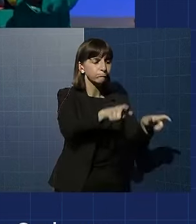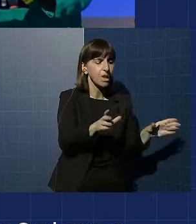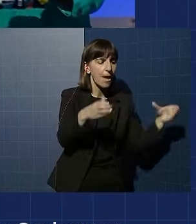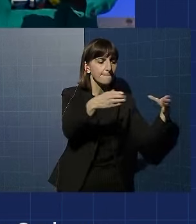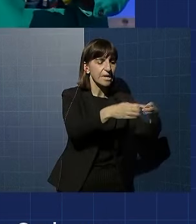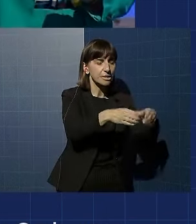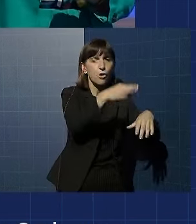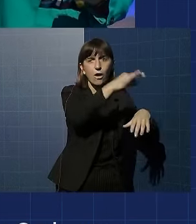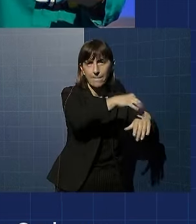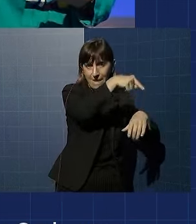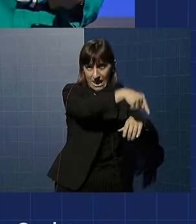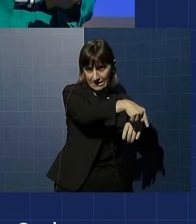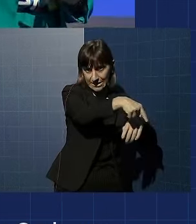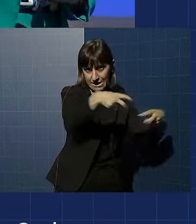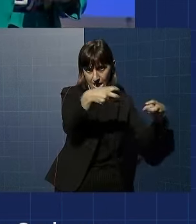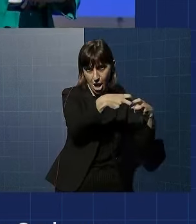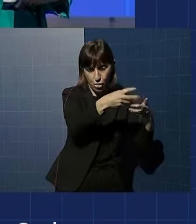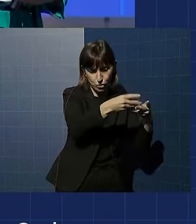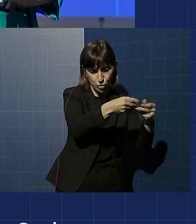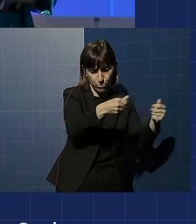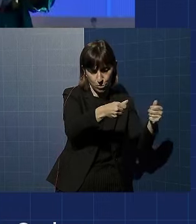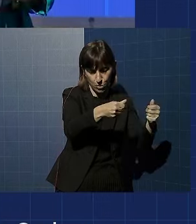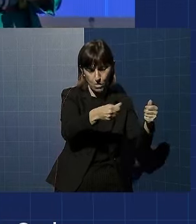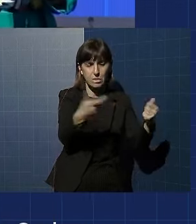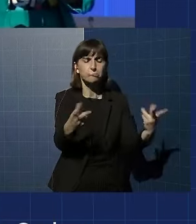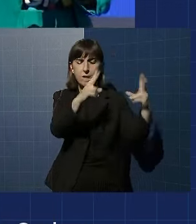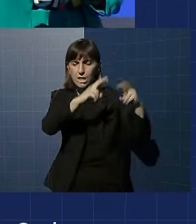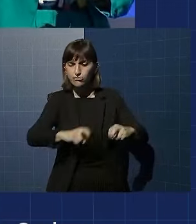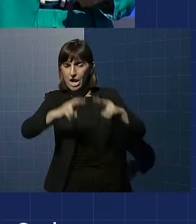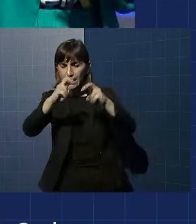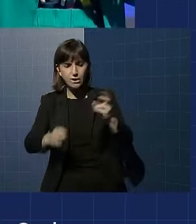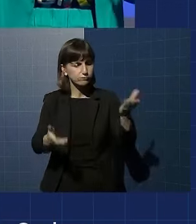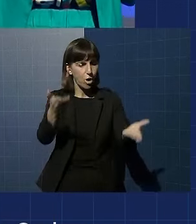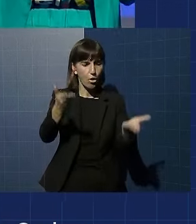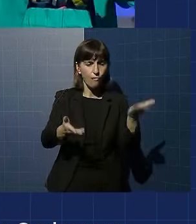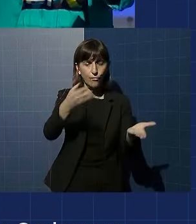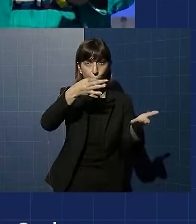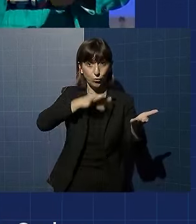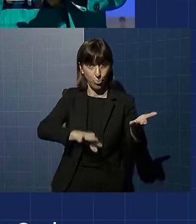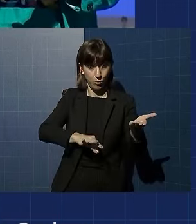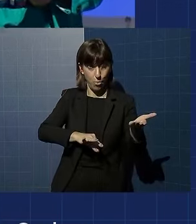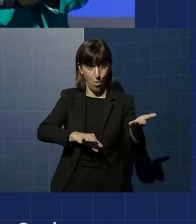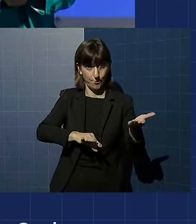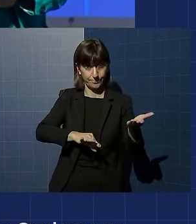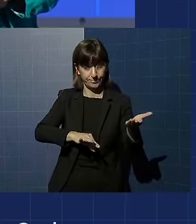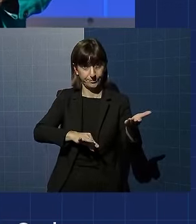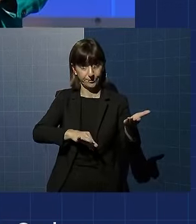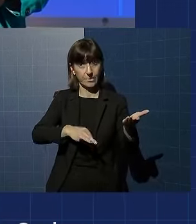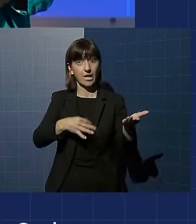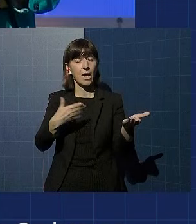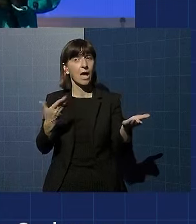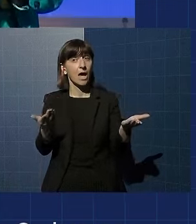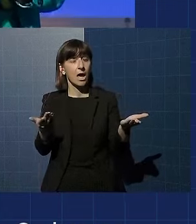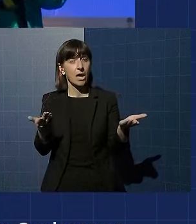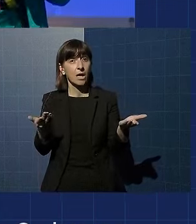group after they have developed the disease. We only can do research on them once we know, we have a patient here